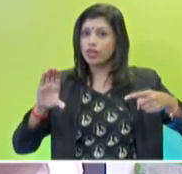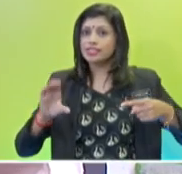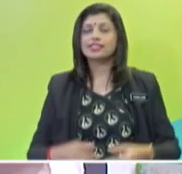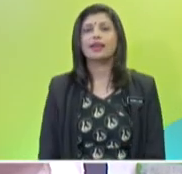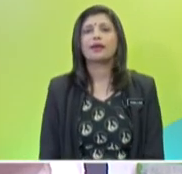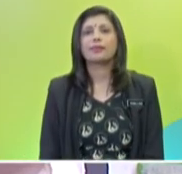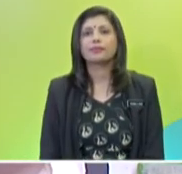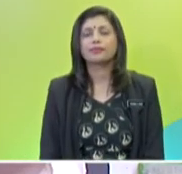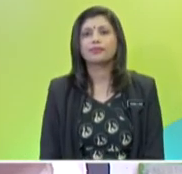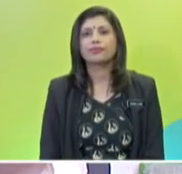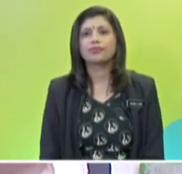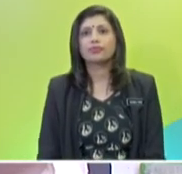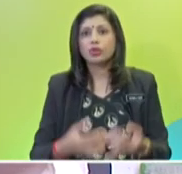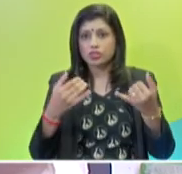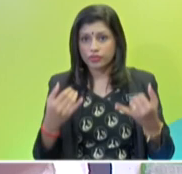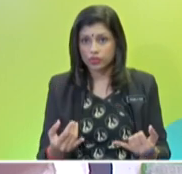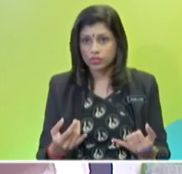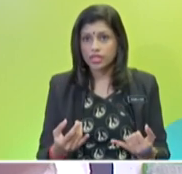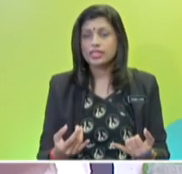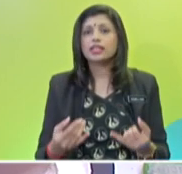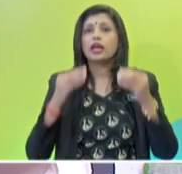introduce to you three coordinating conjunctions.